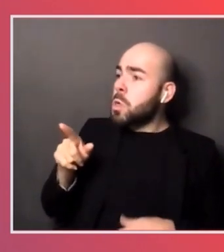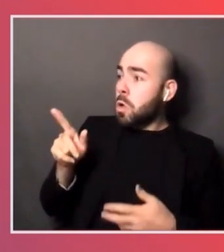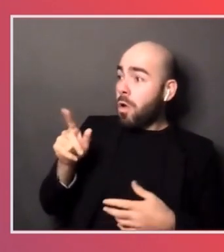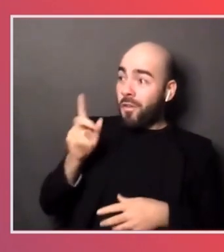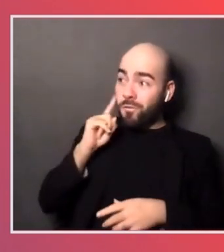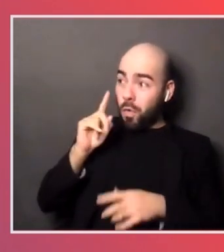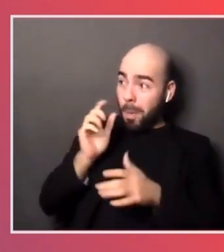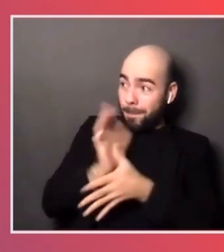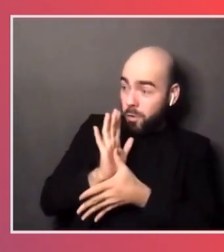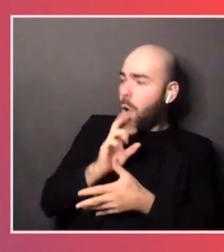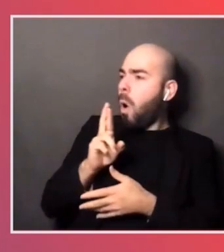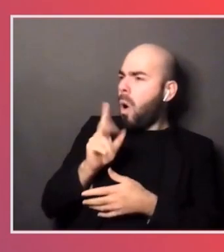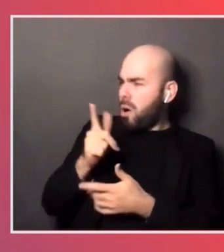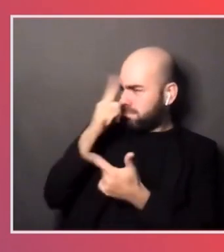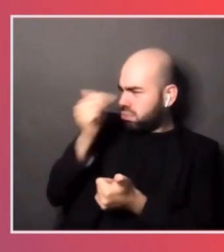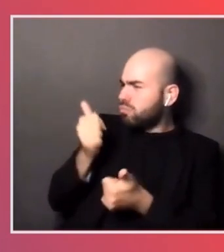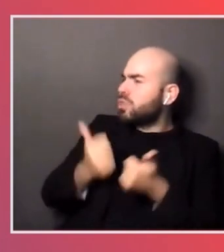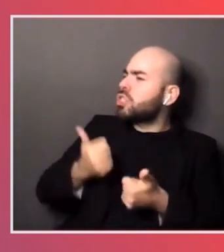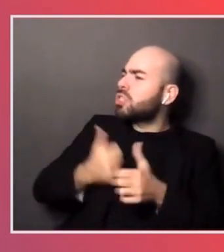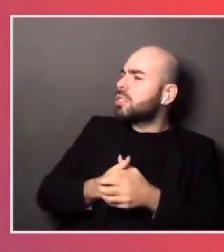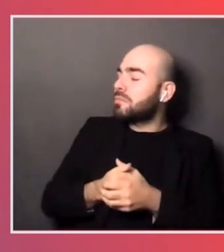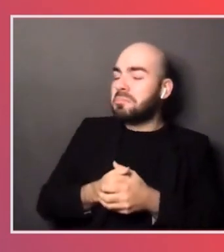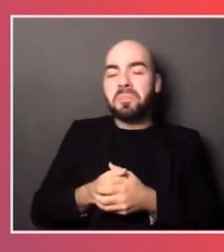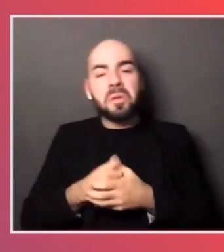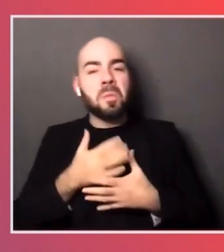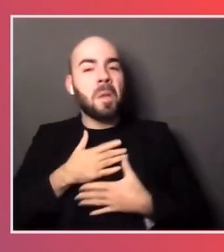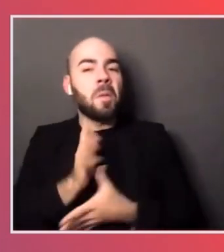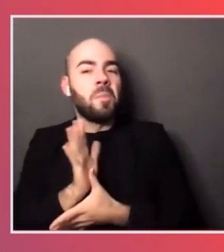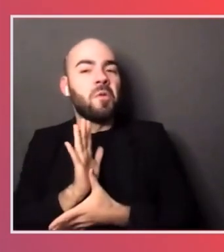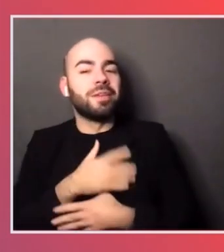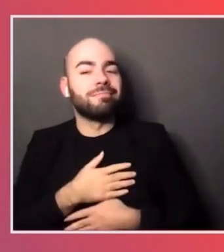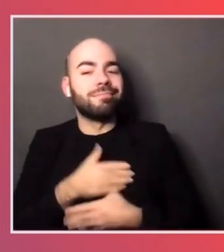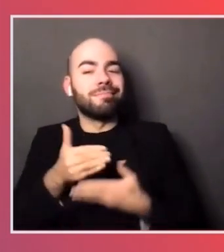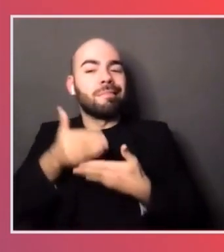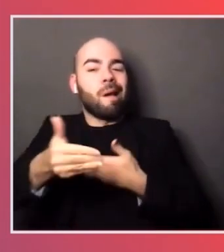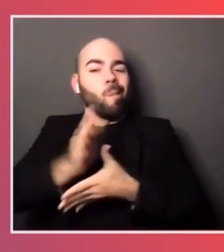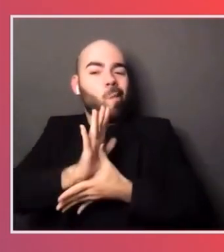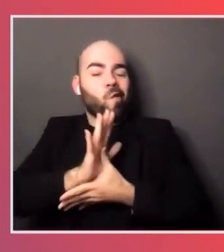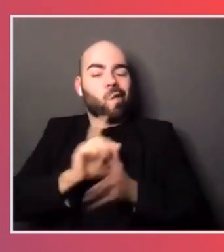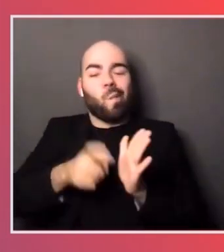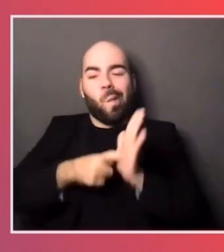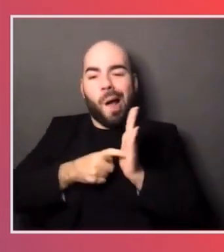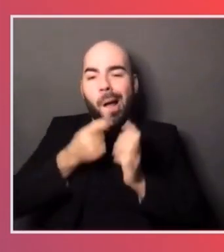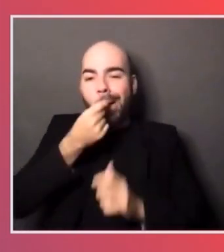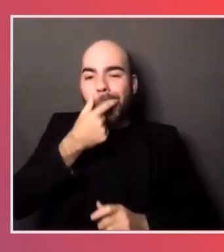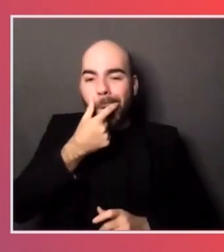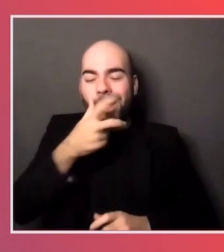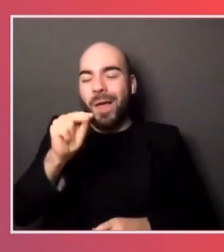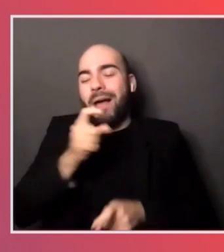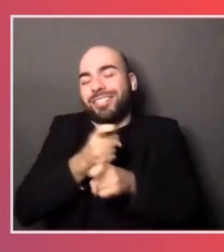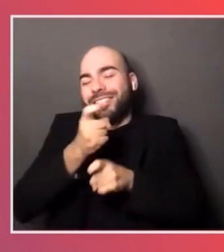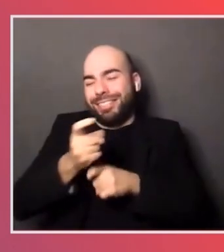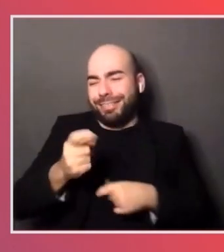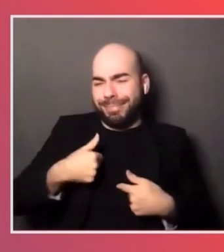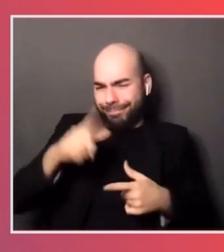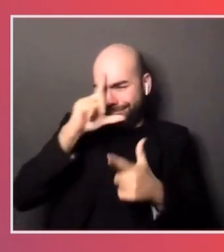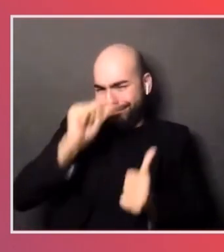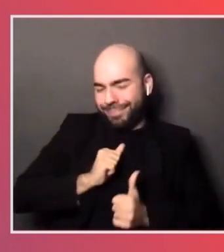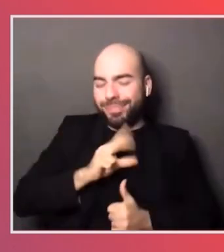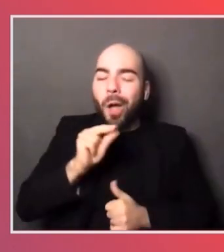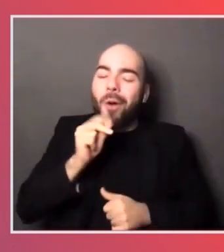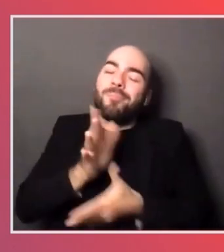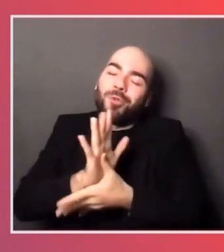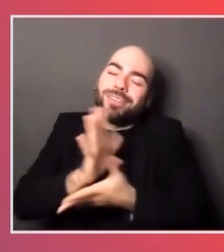It's for my role. No, I just wanted to rock it. No, it's for my role. I'm actually in Detroit right